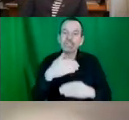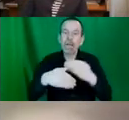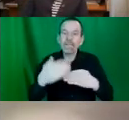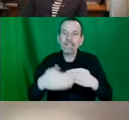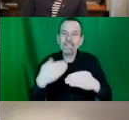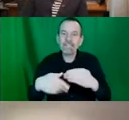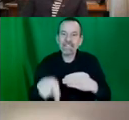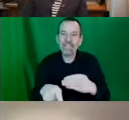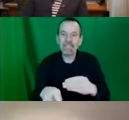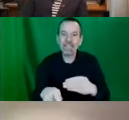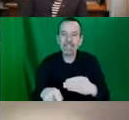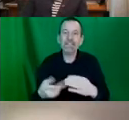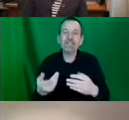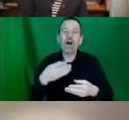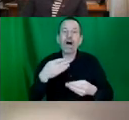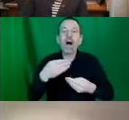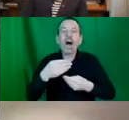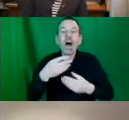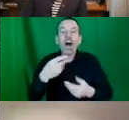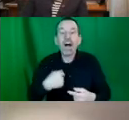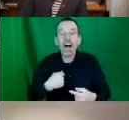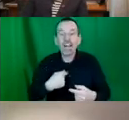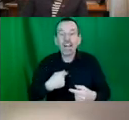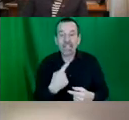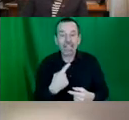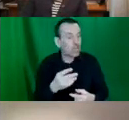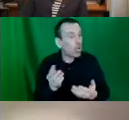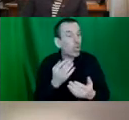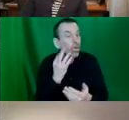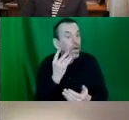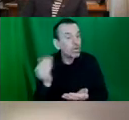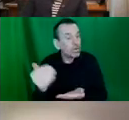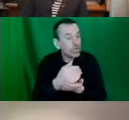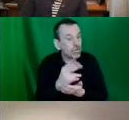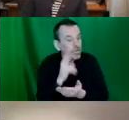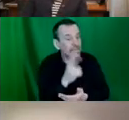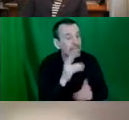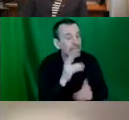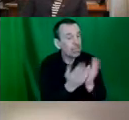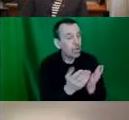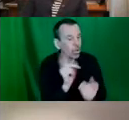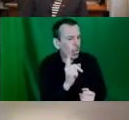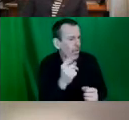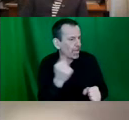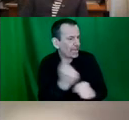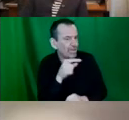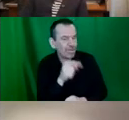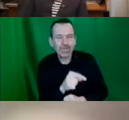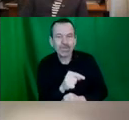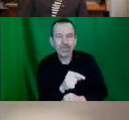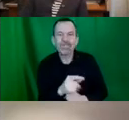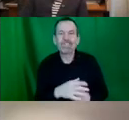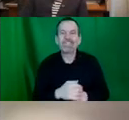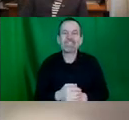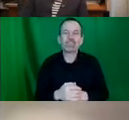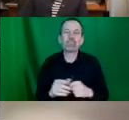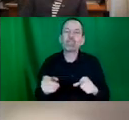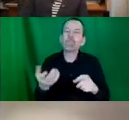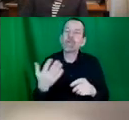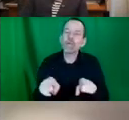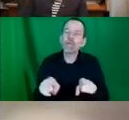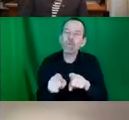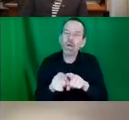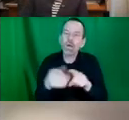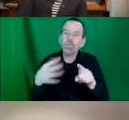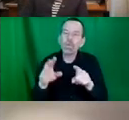as what a conservator sees when they look at the book and its structure. The other showing some tools used by binders and conservators in the creation